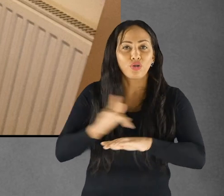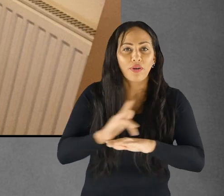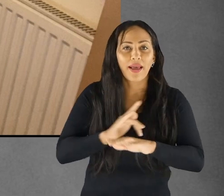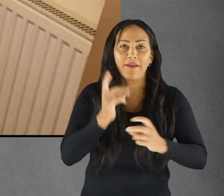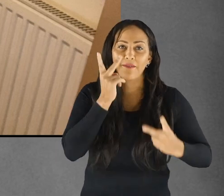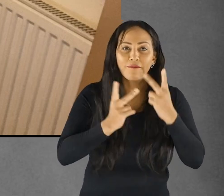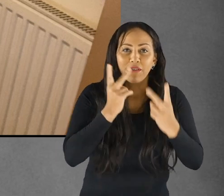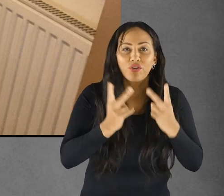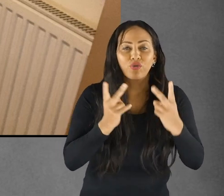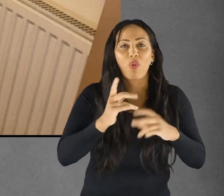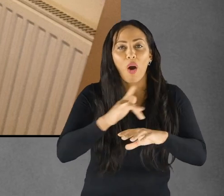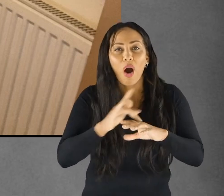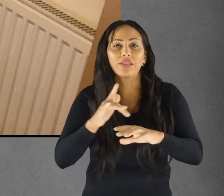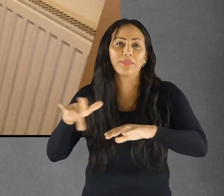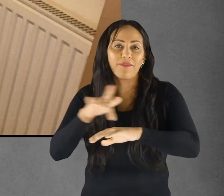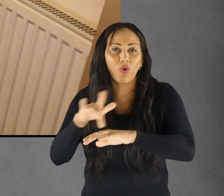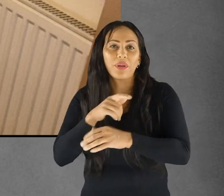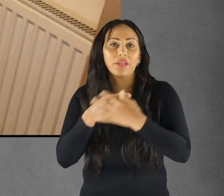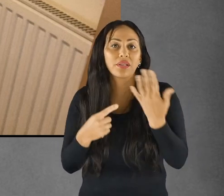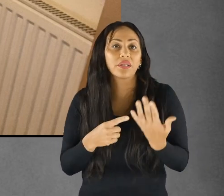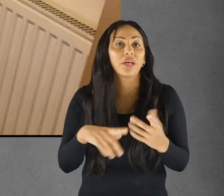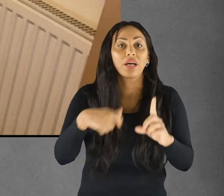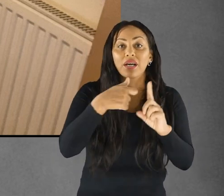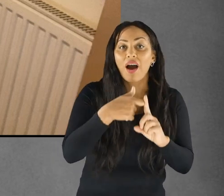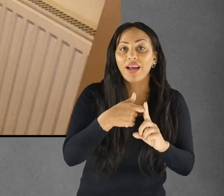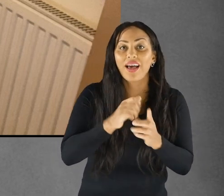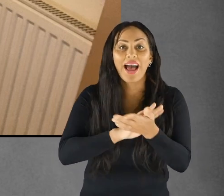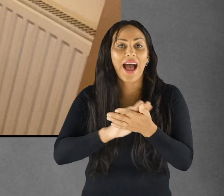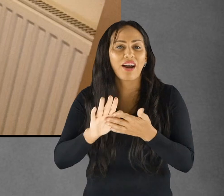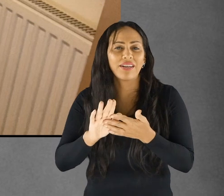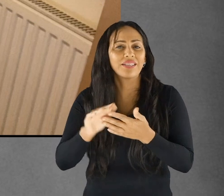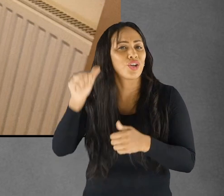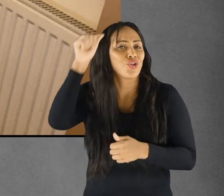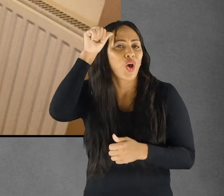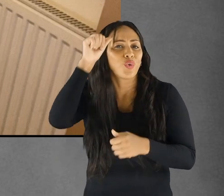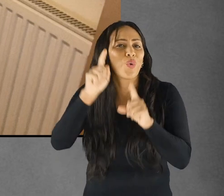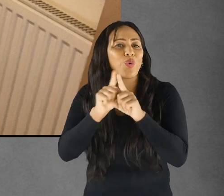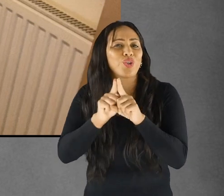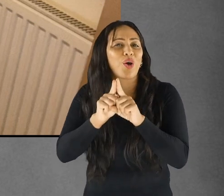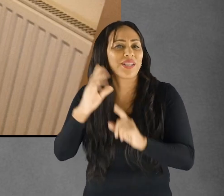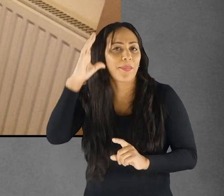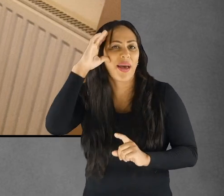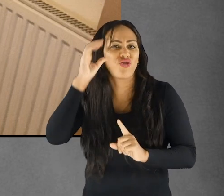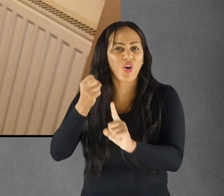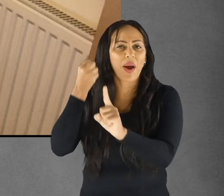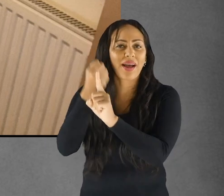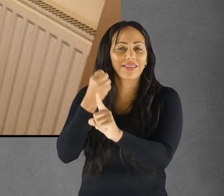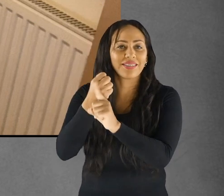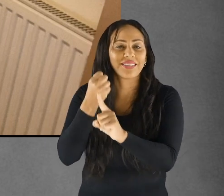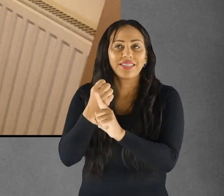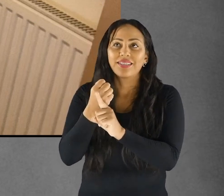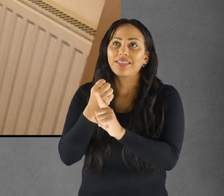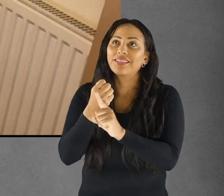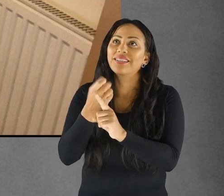art and performance. Kyla Harris, also known as the bedroom activist, discusses the